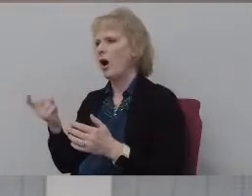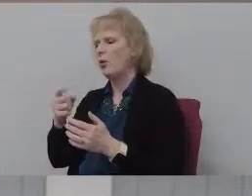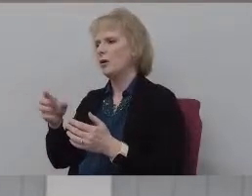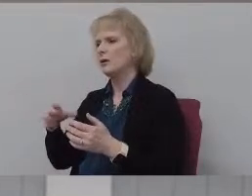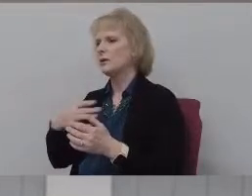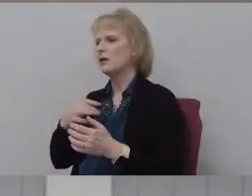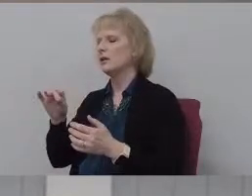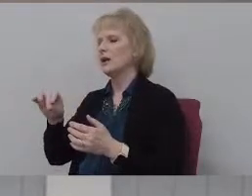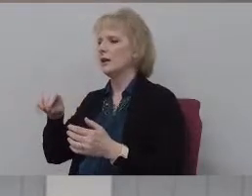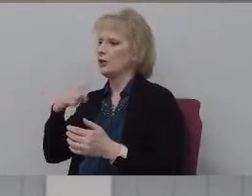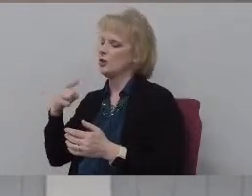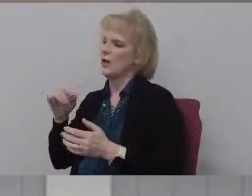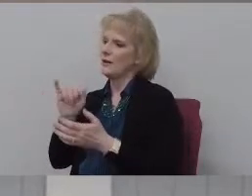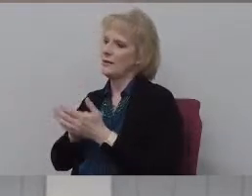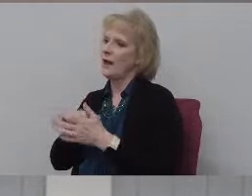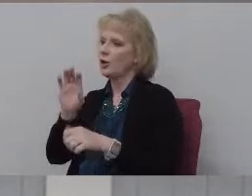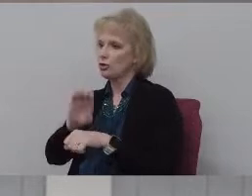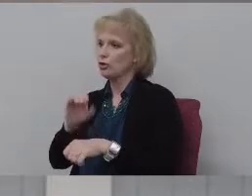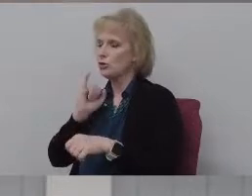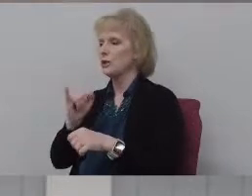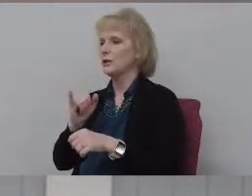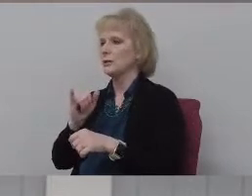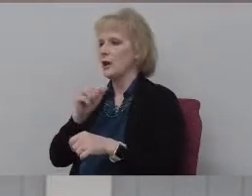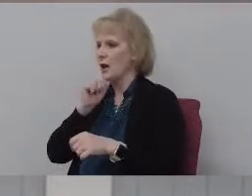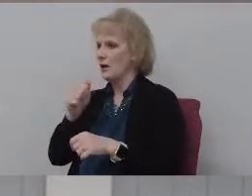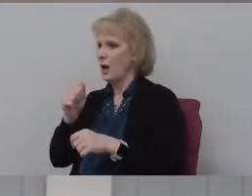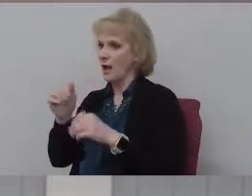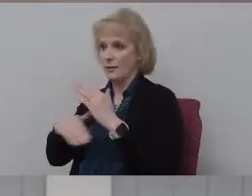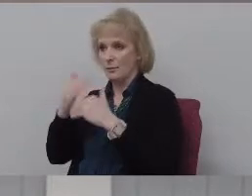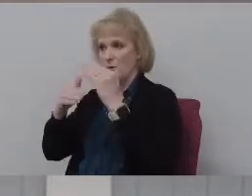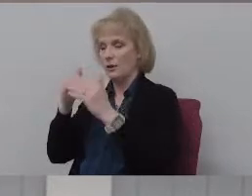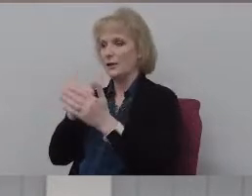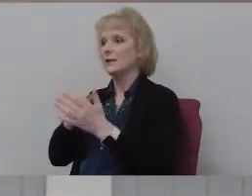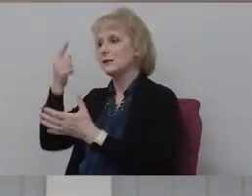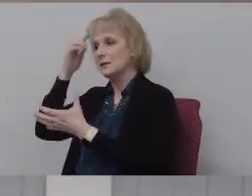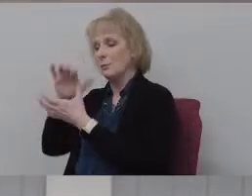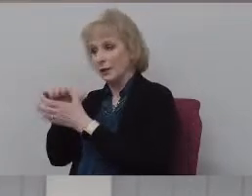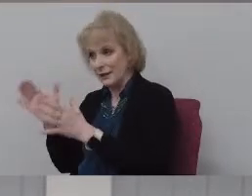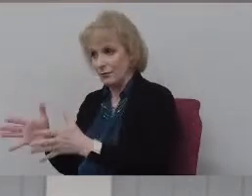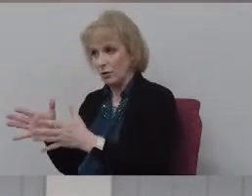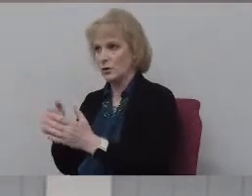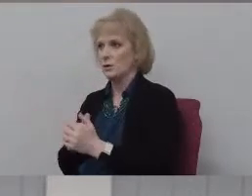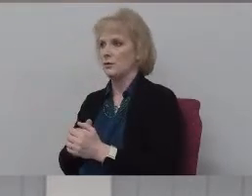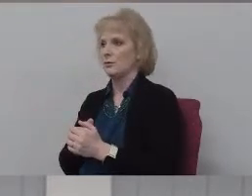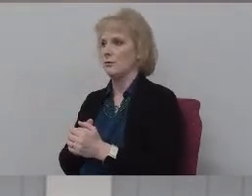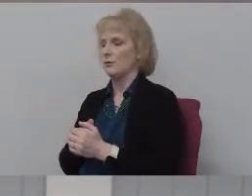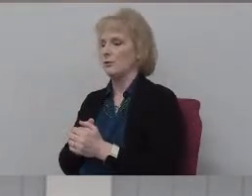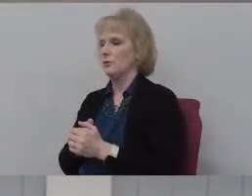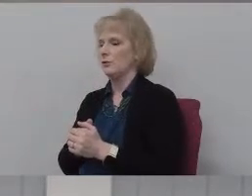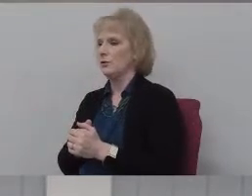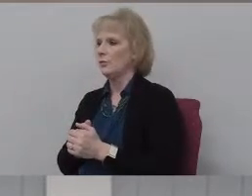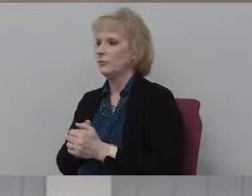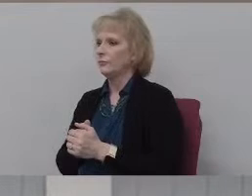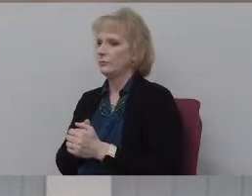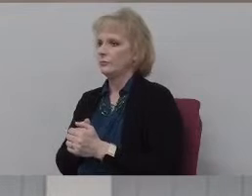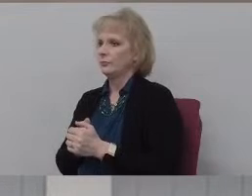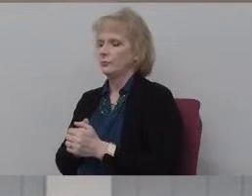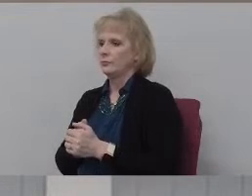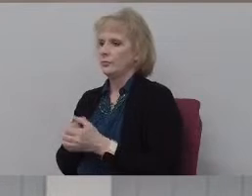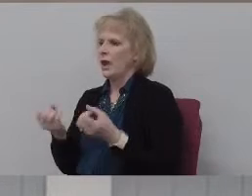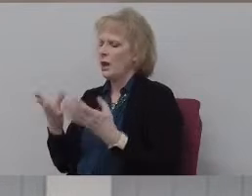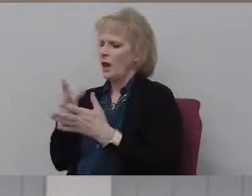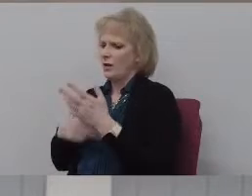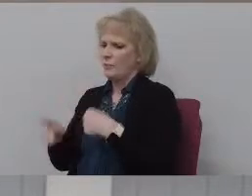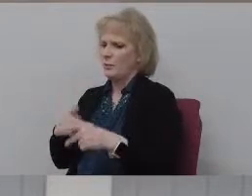say that a church is not the building, it's the believers. Right? We like to say that. A lot of